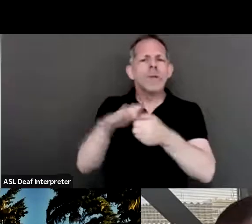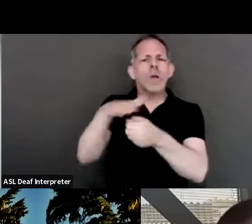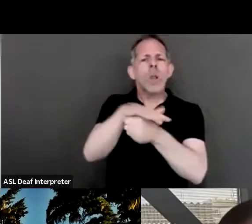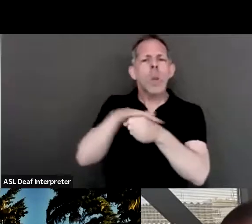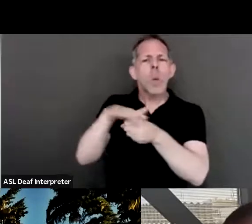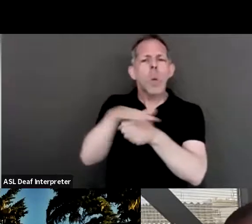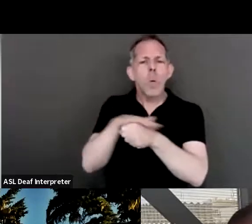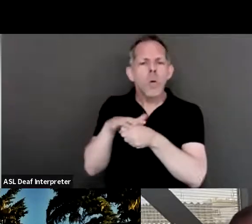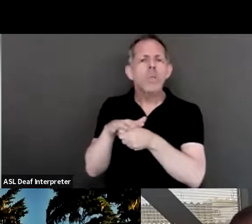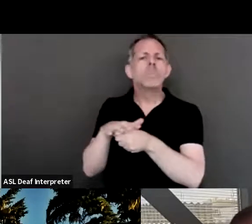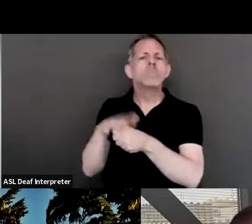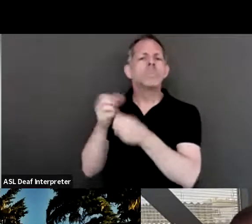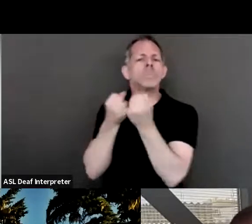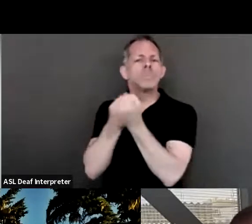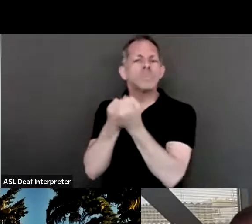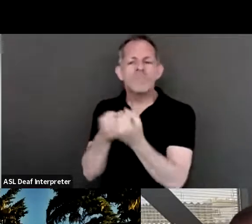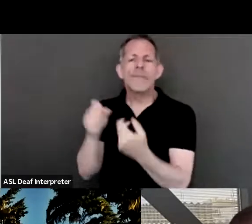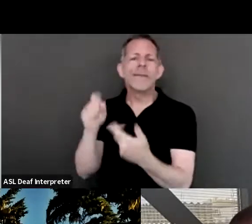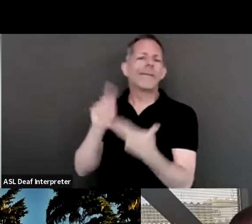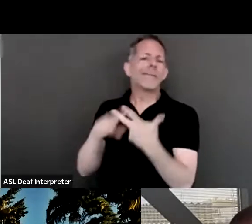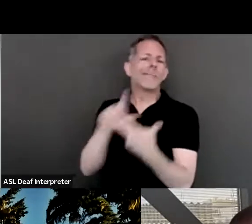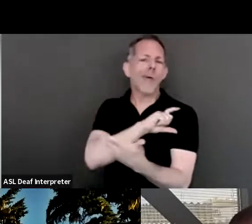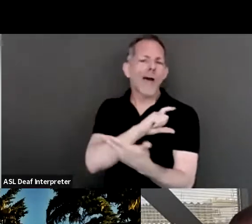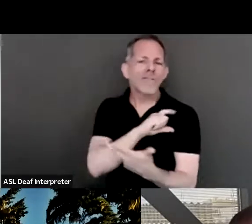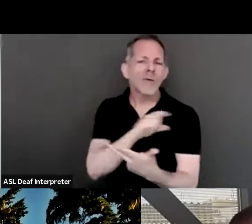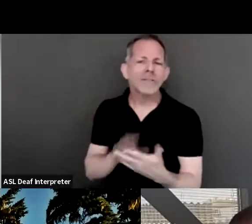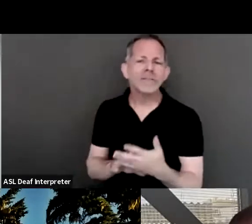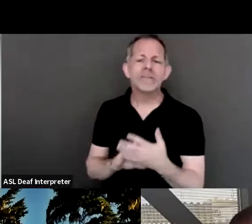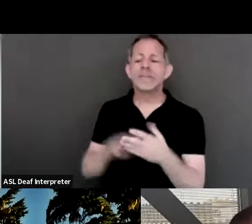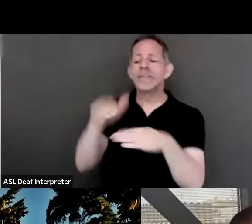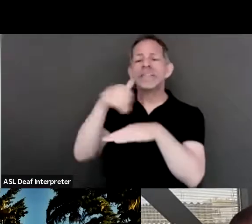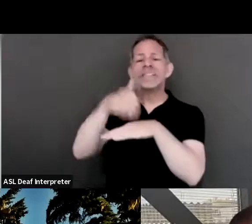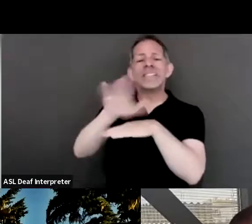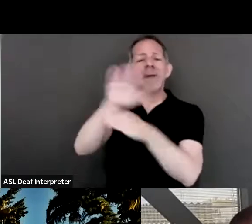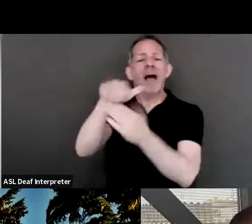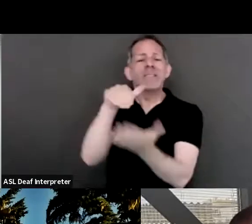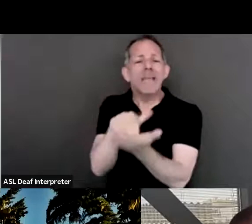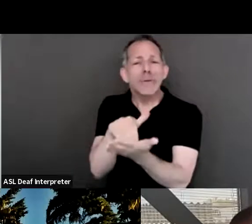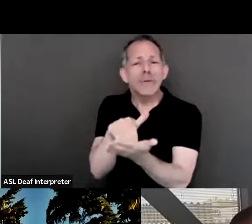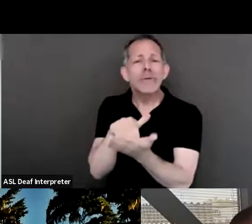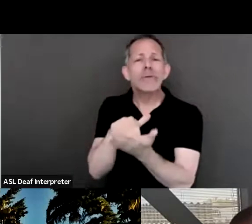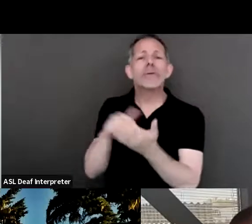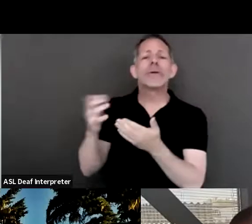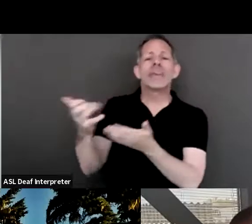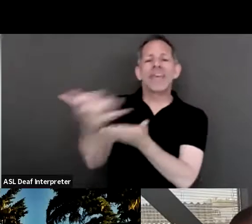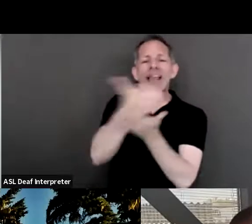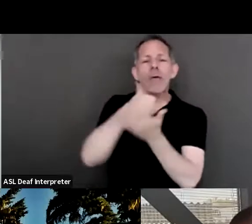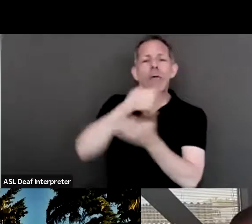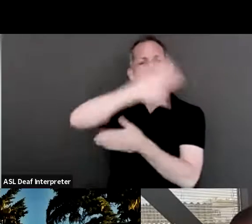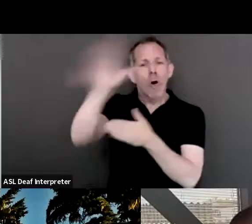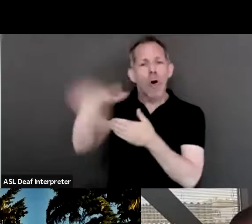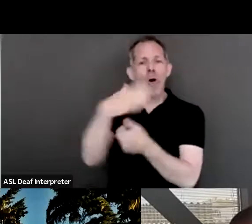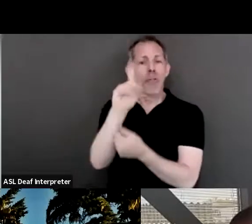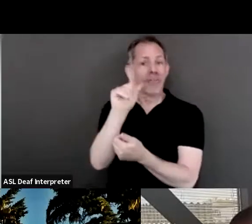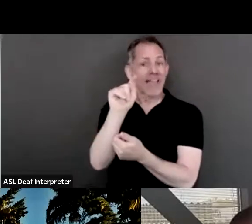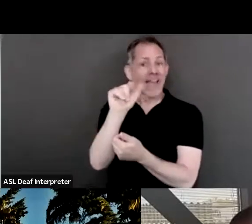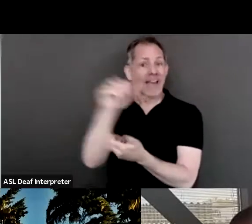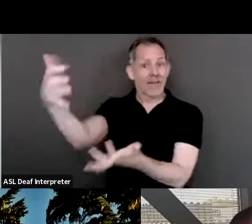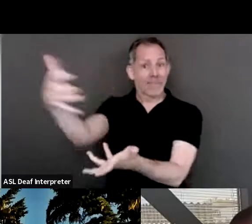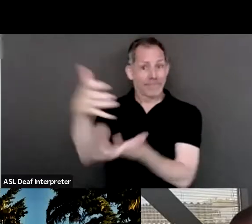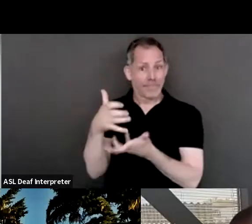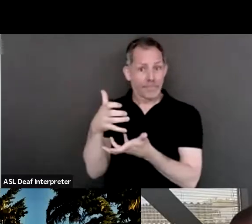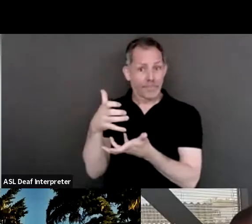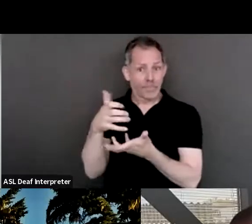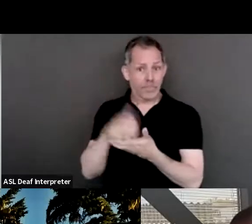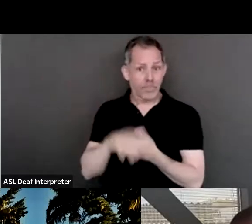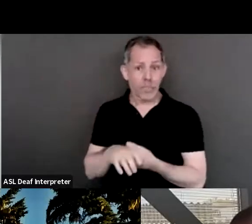dispatch center so that we could mine data in real time to give us alerts. For example, the increased number of falls, that was something we had